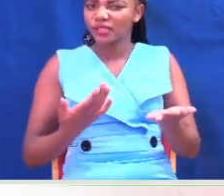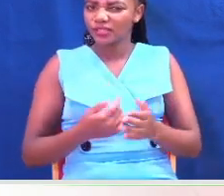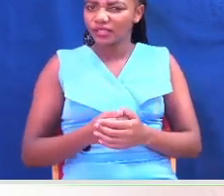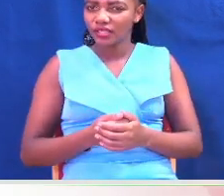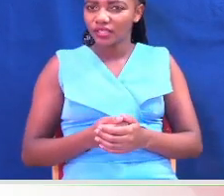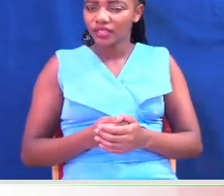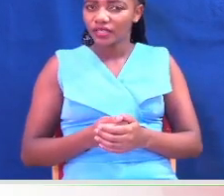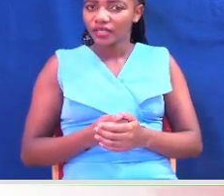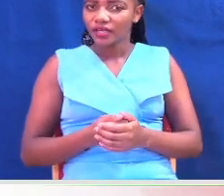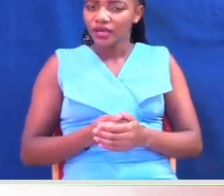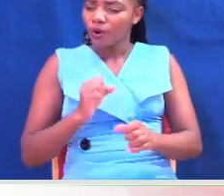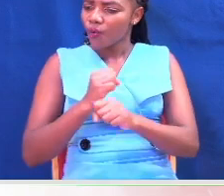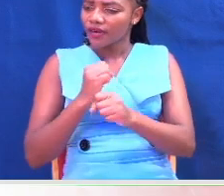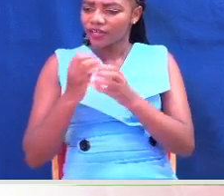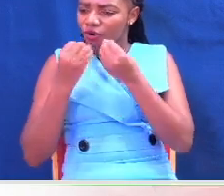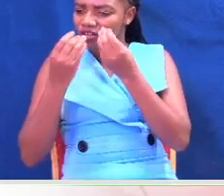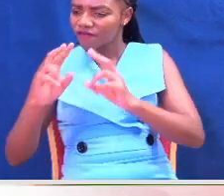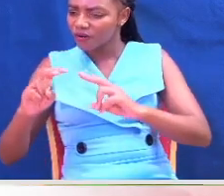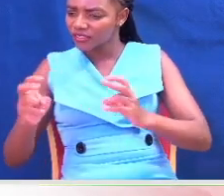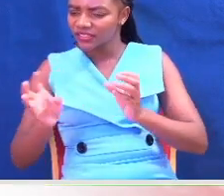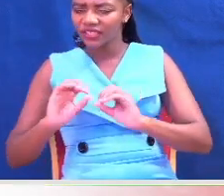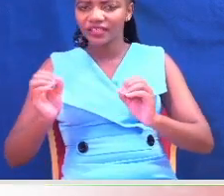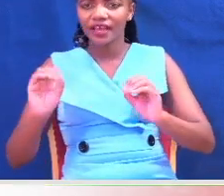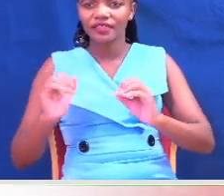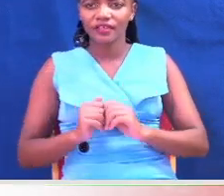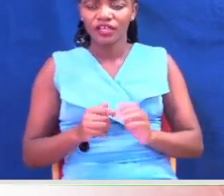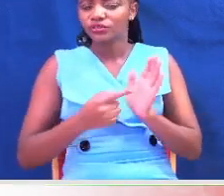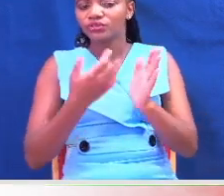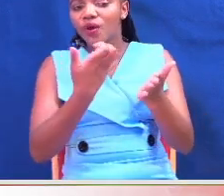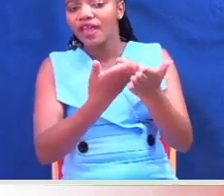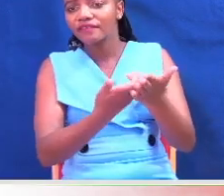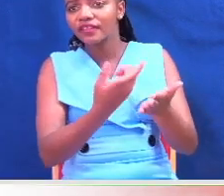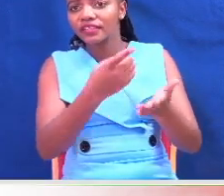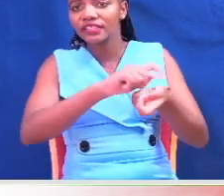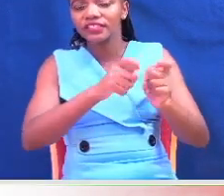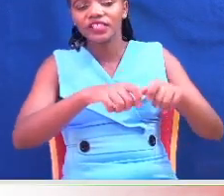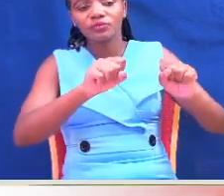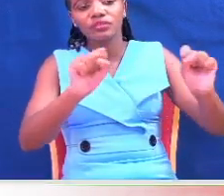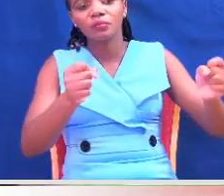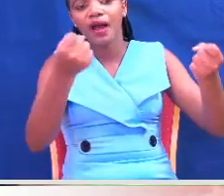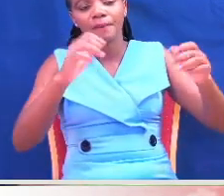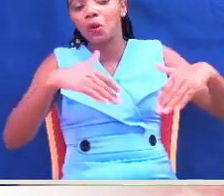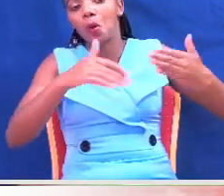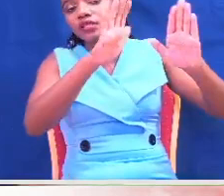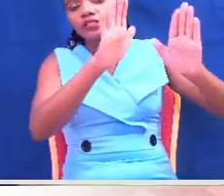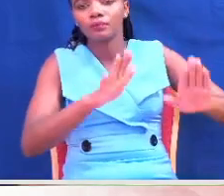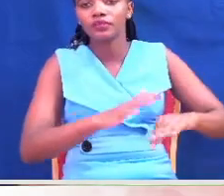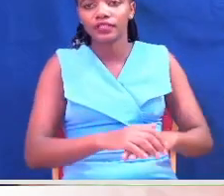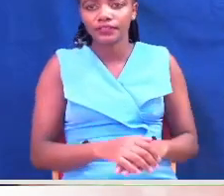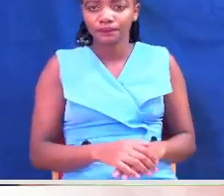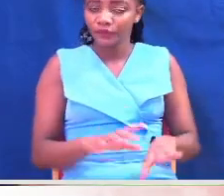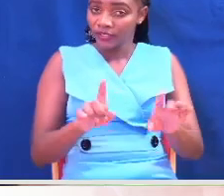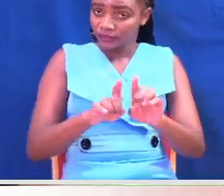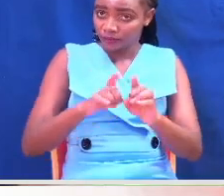So if they are not working on informed research that can be able to provide evidence that particular change is necessary. Dr. Mbeche